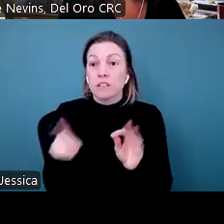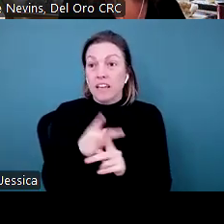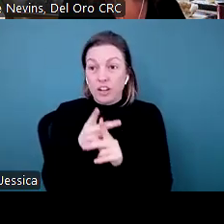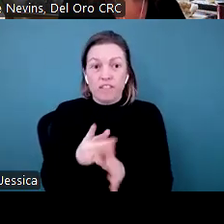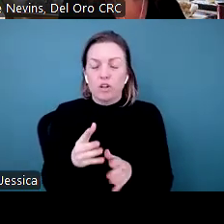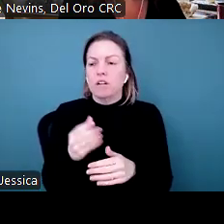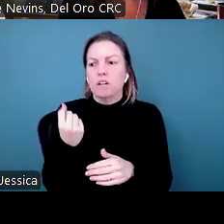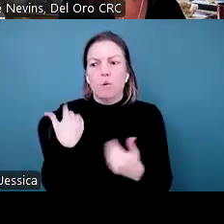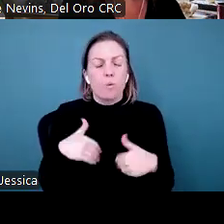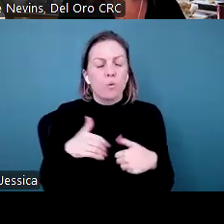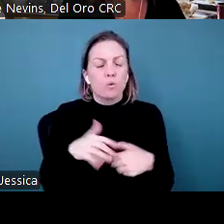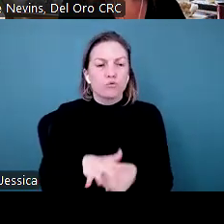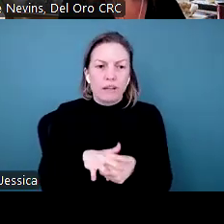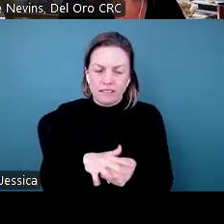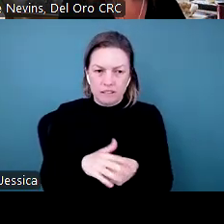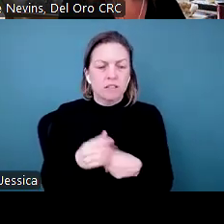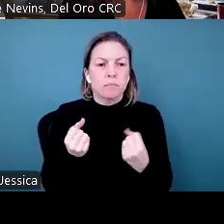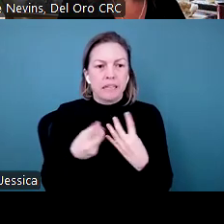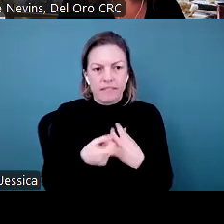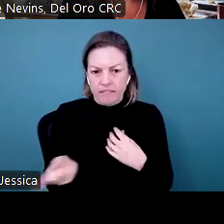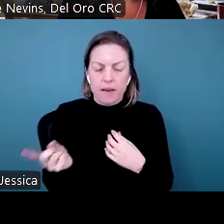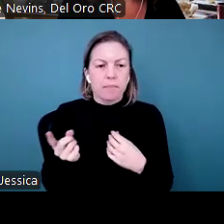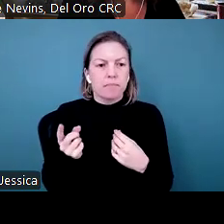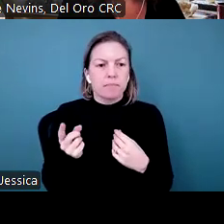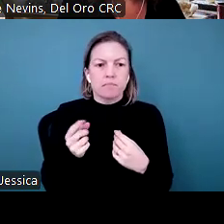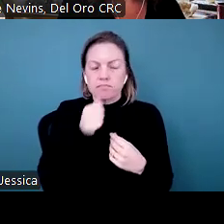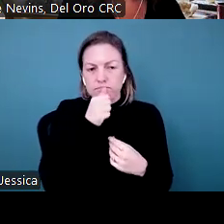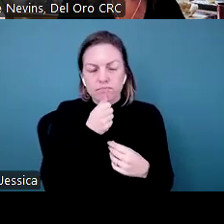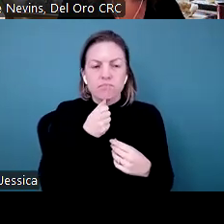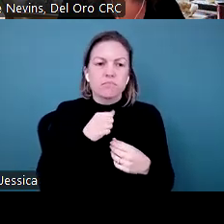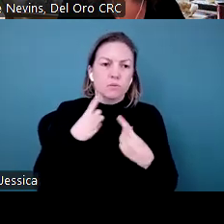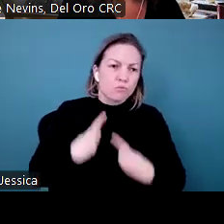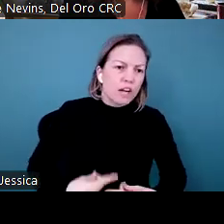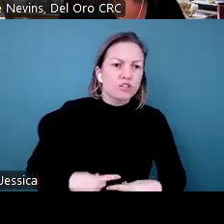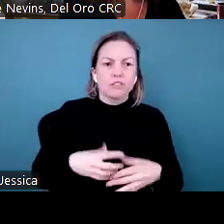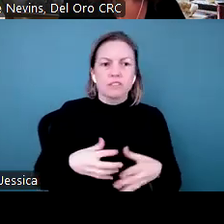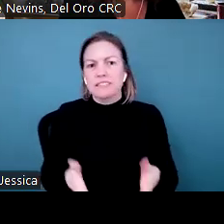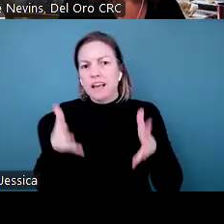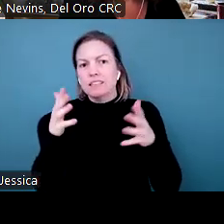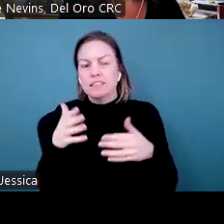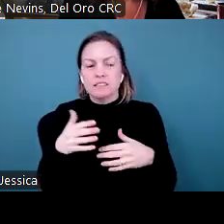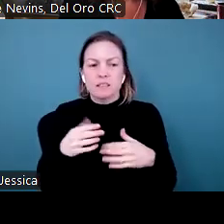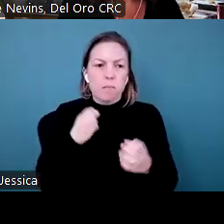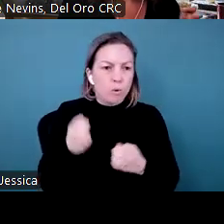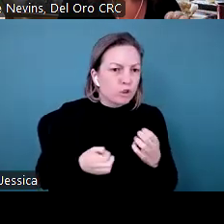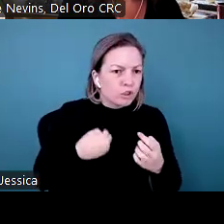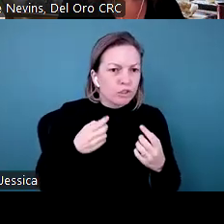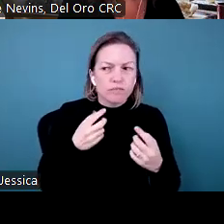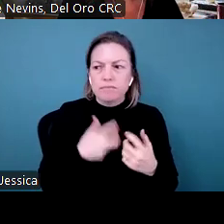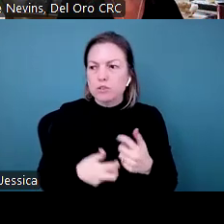stressed. Many are dealing with depression, anxiety, emotional demands,